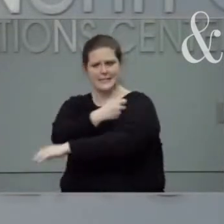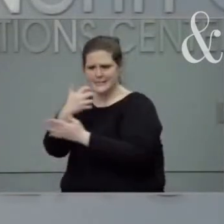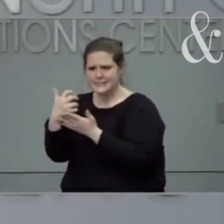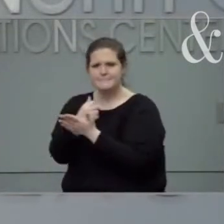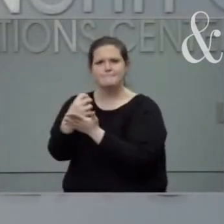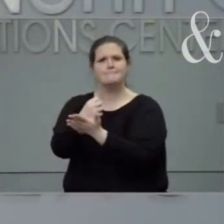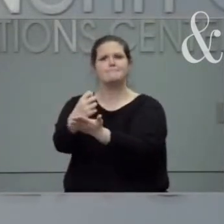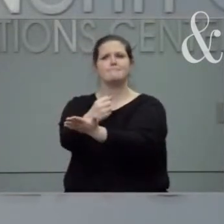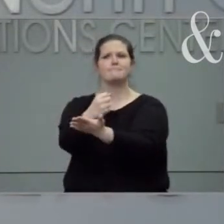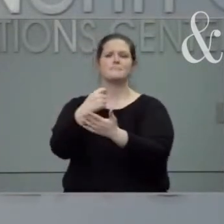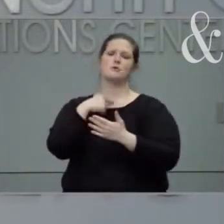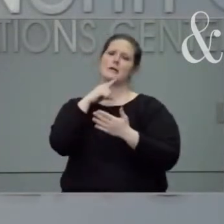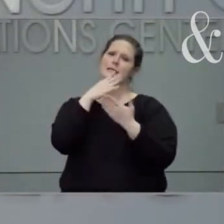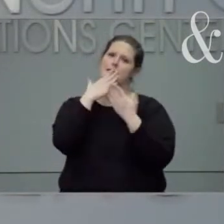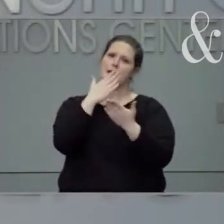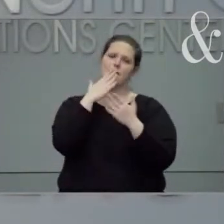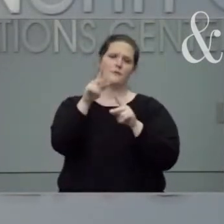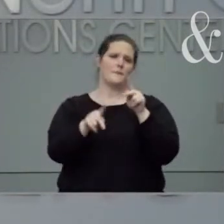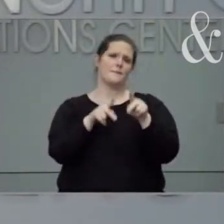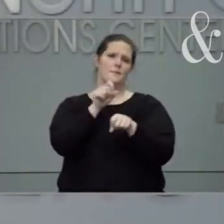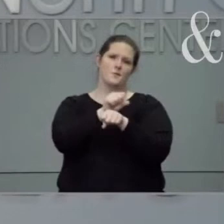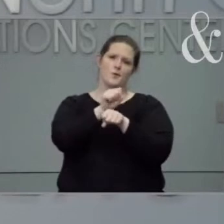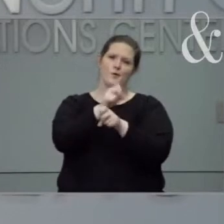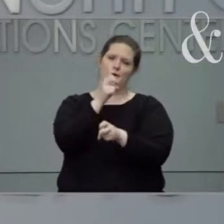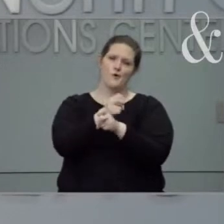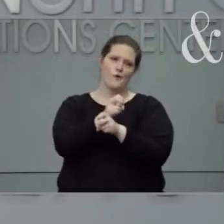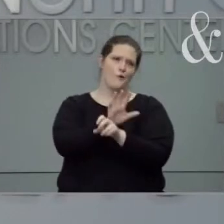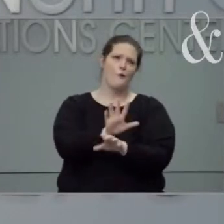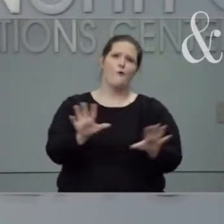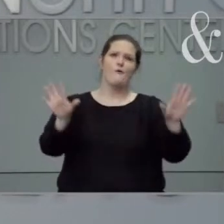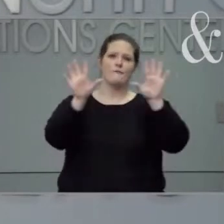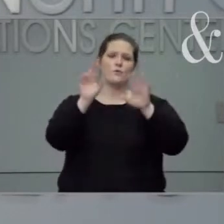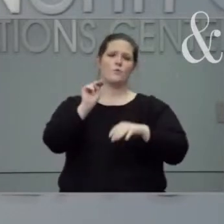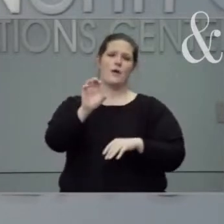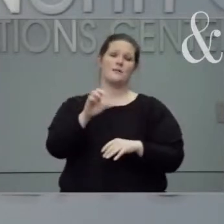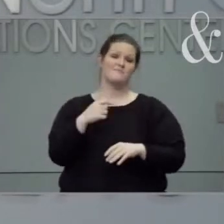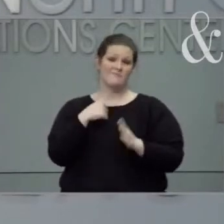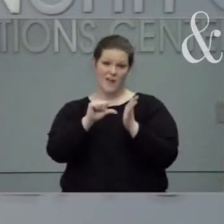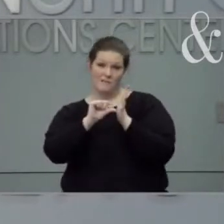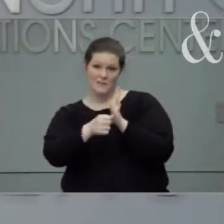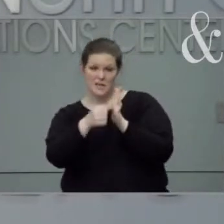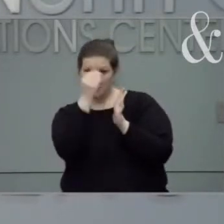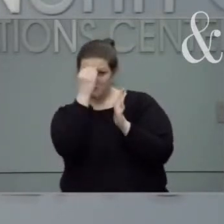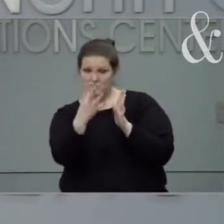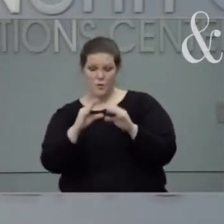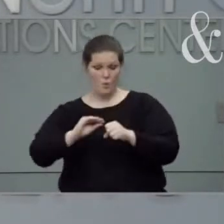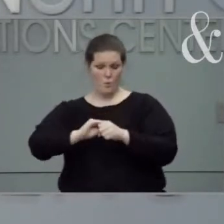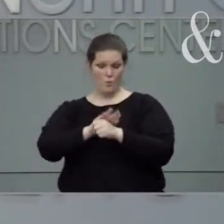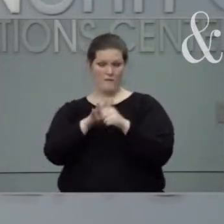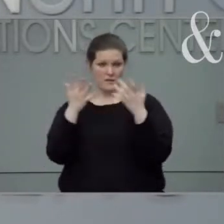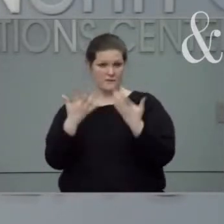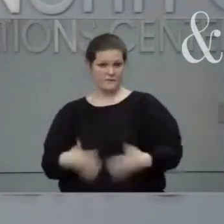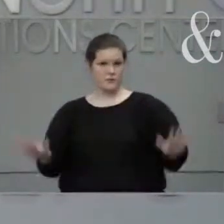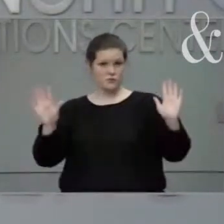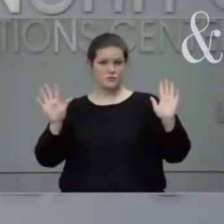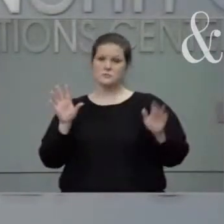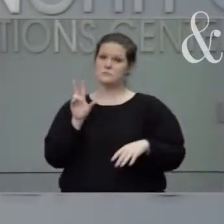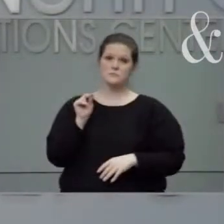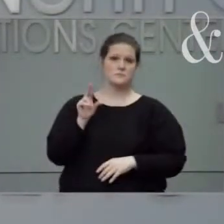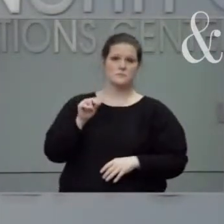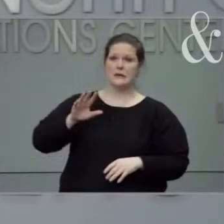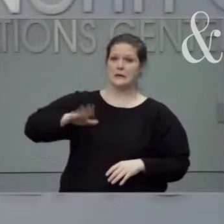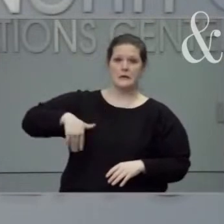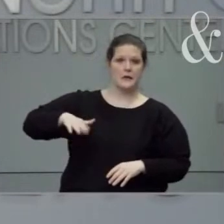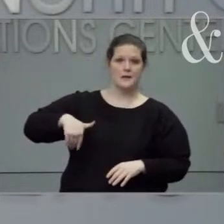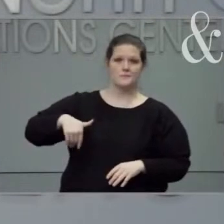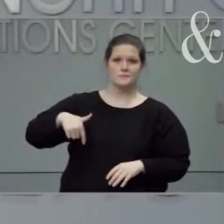But I emphasize this. This pandemic is not over yet. We're only able to keep this virus in